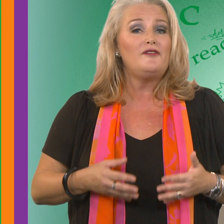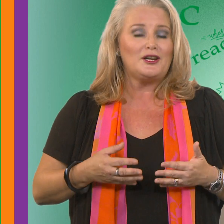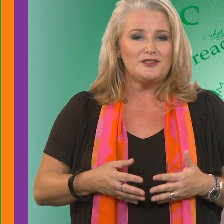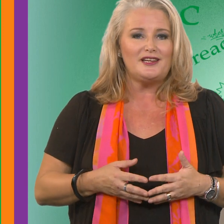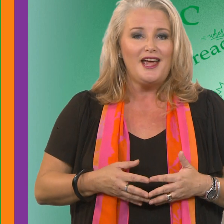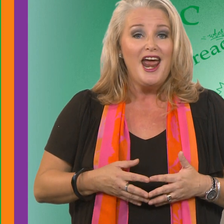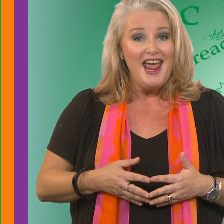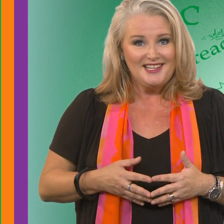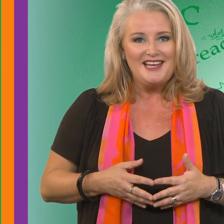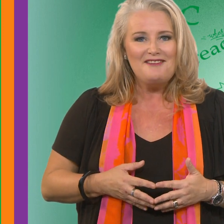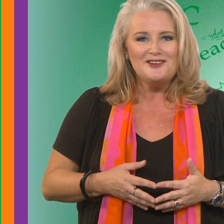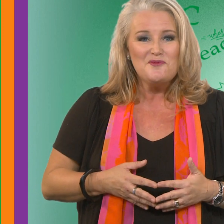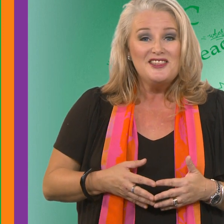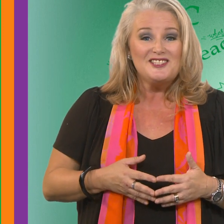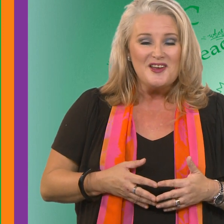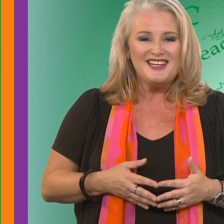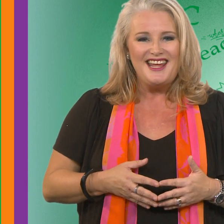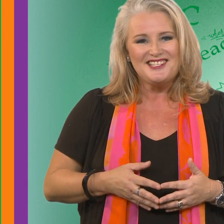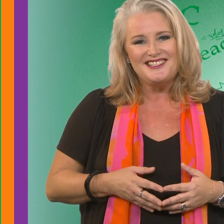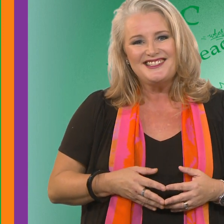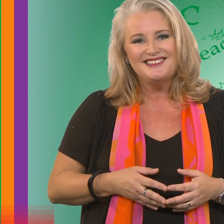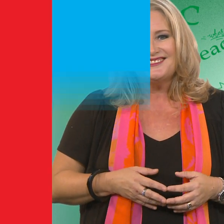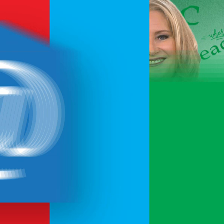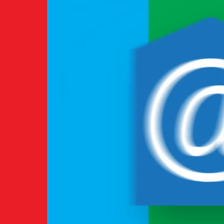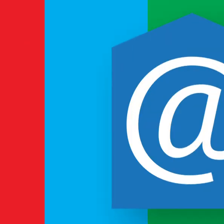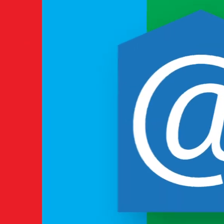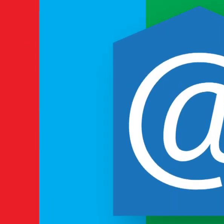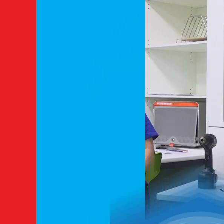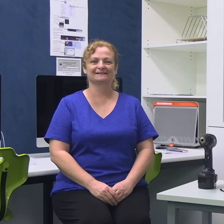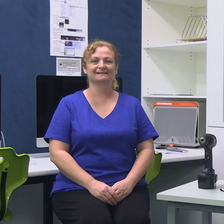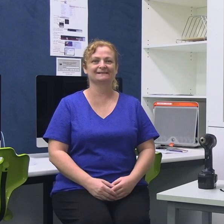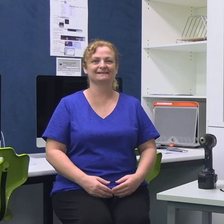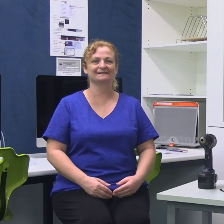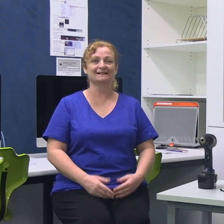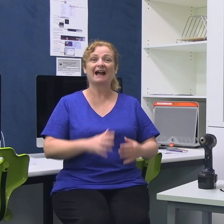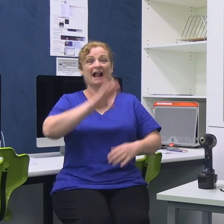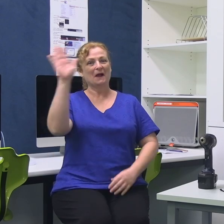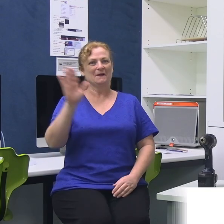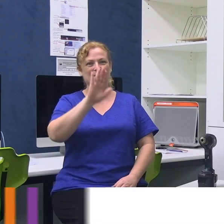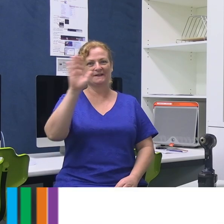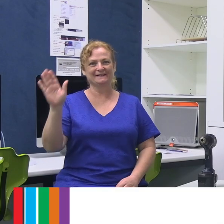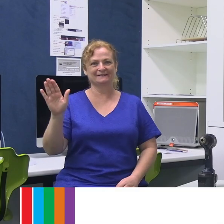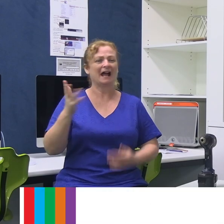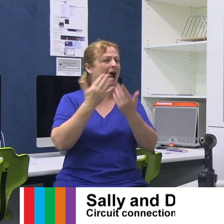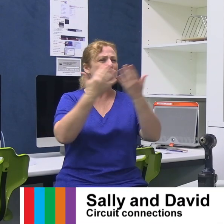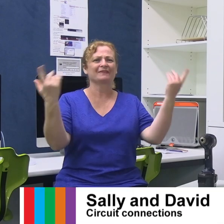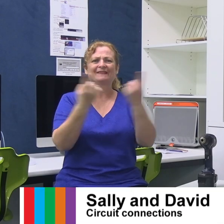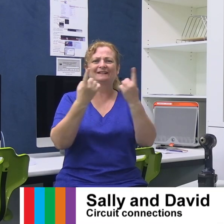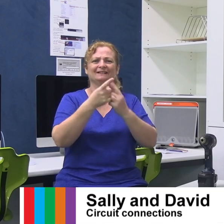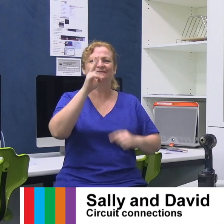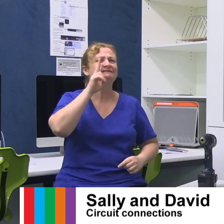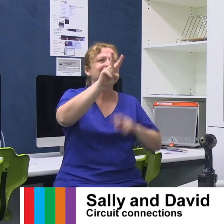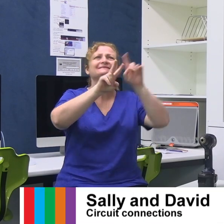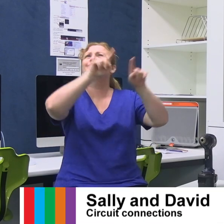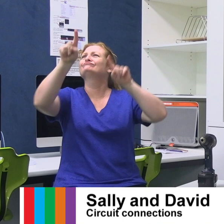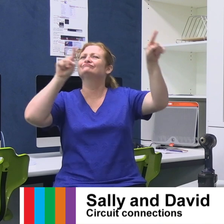flow of electricity. Here's David with Circuit Connections. Hi. How many things can you see around you